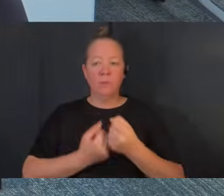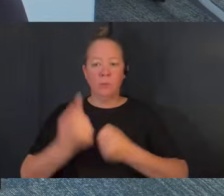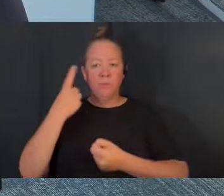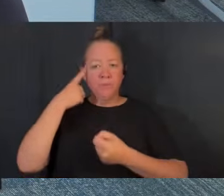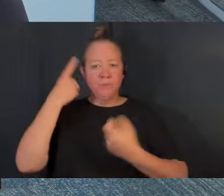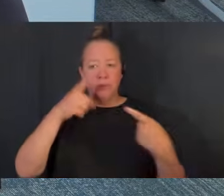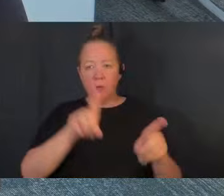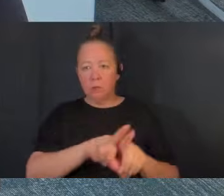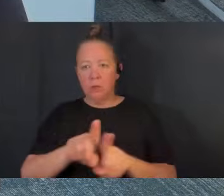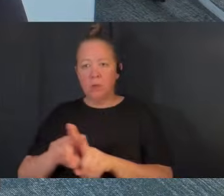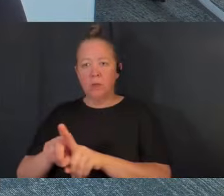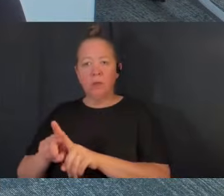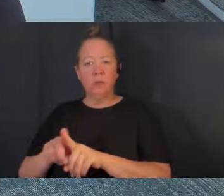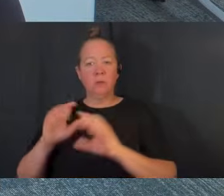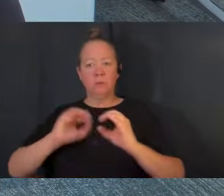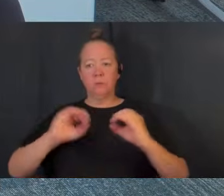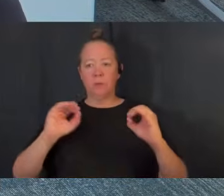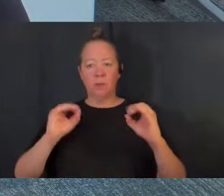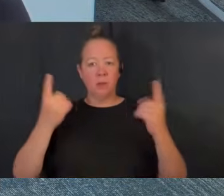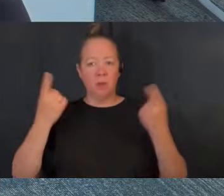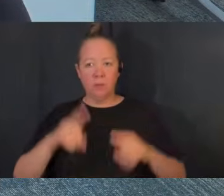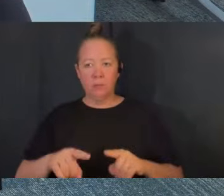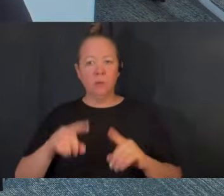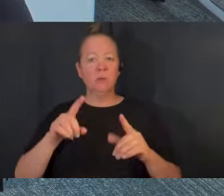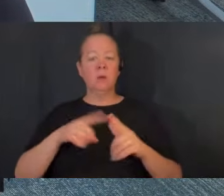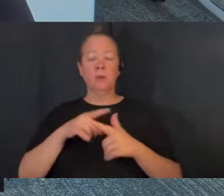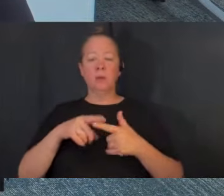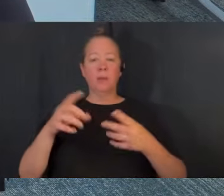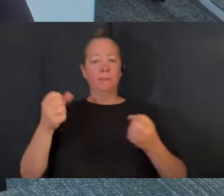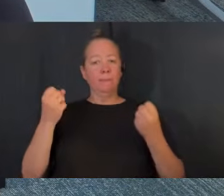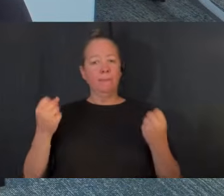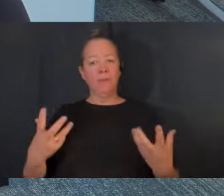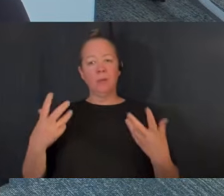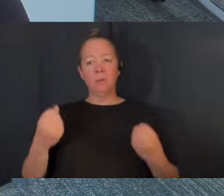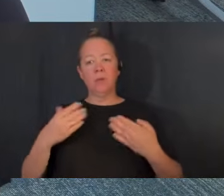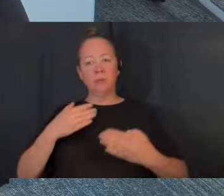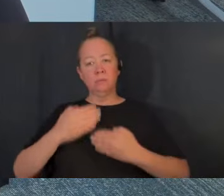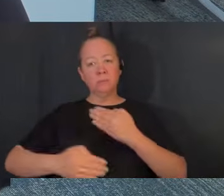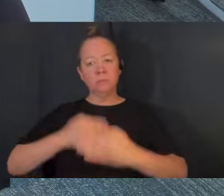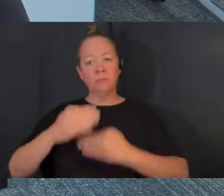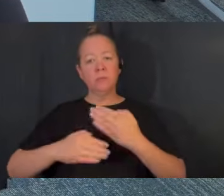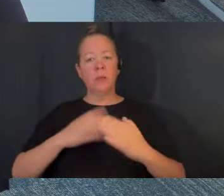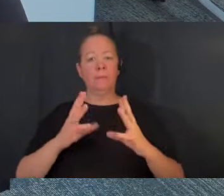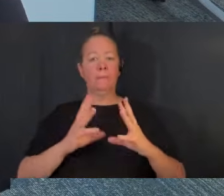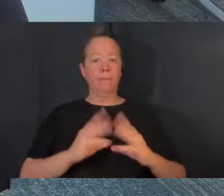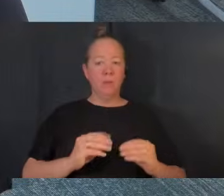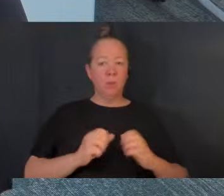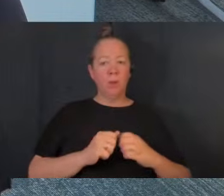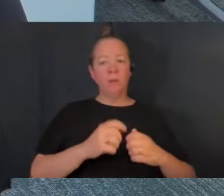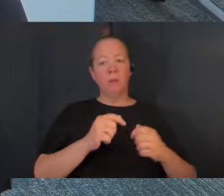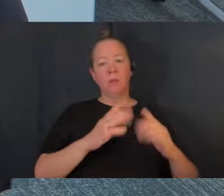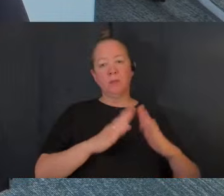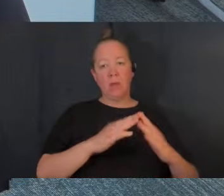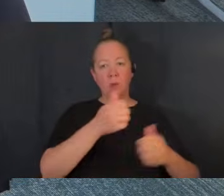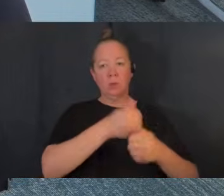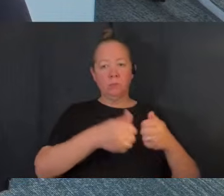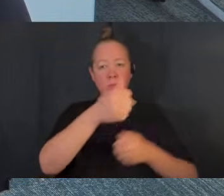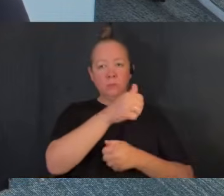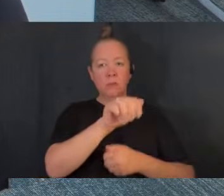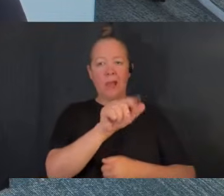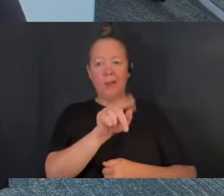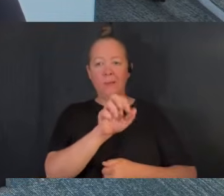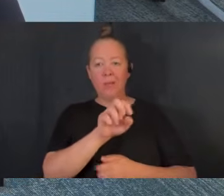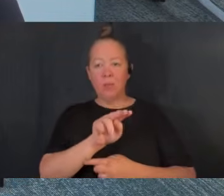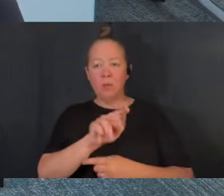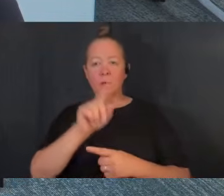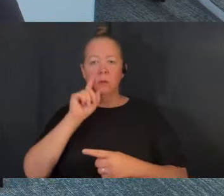was done, and many steps, including meeting with the town administrator and the town attorney by Zoom,